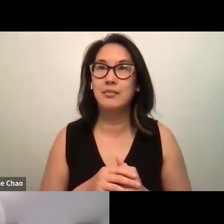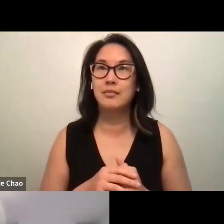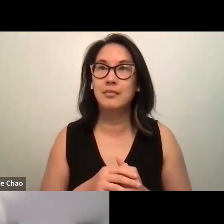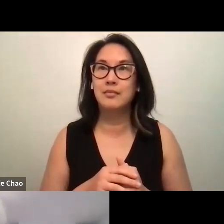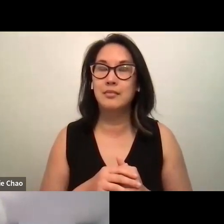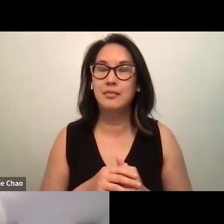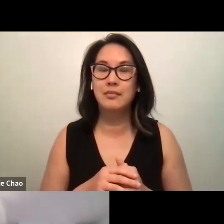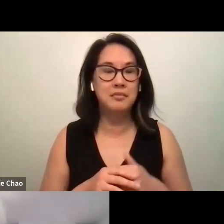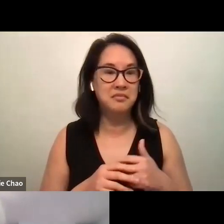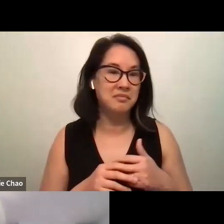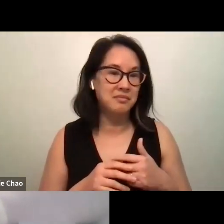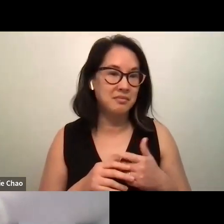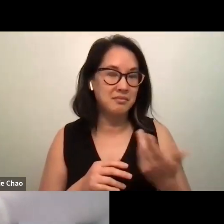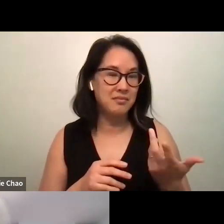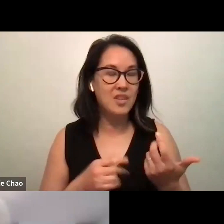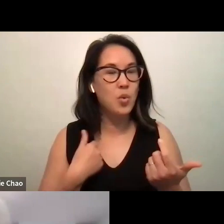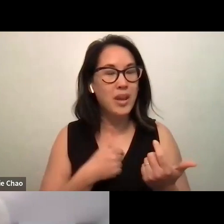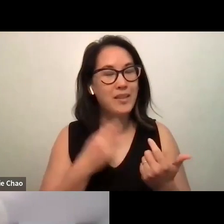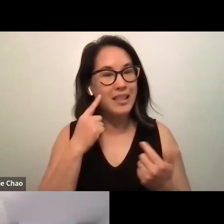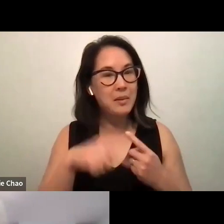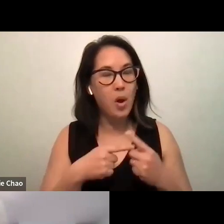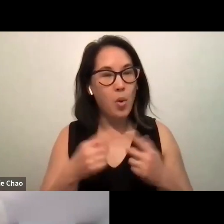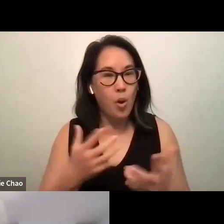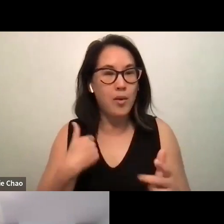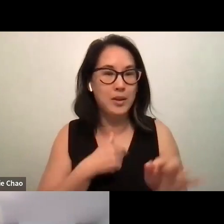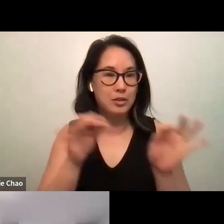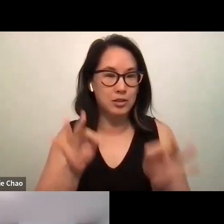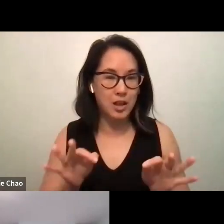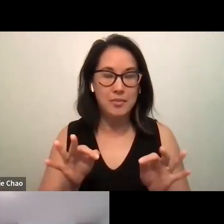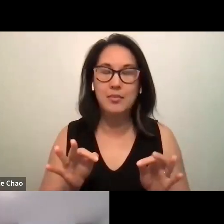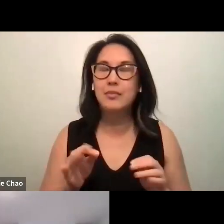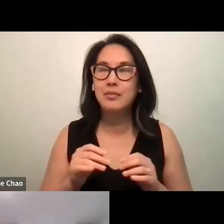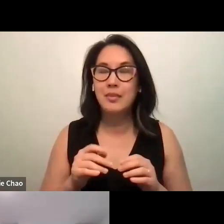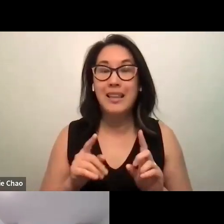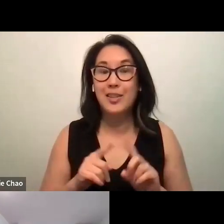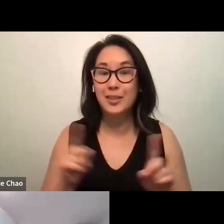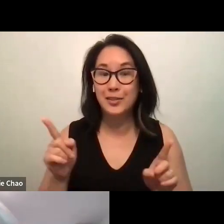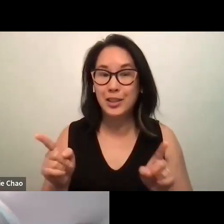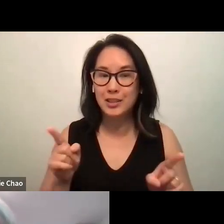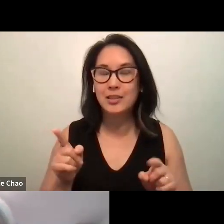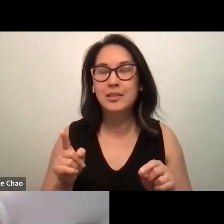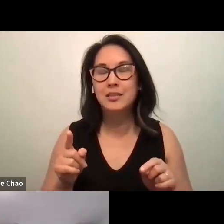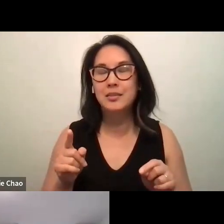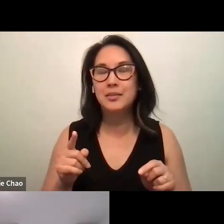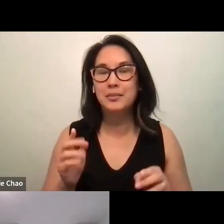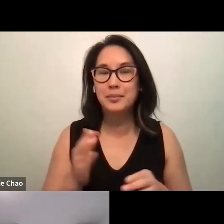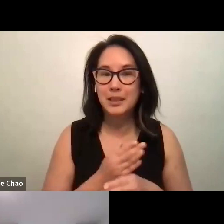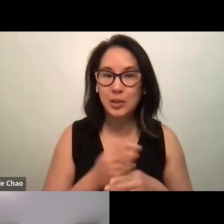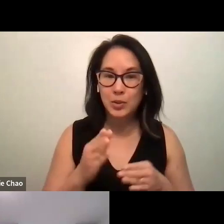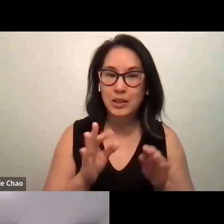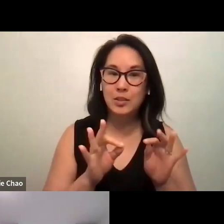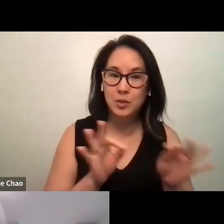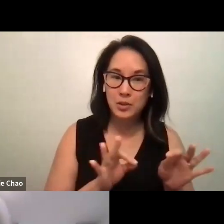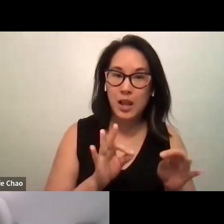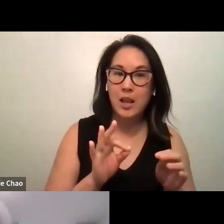we need to think about what are we describing. So there's a difference between describing a